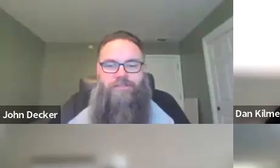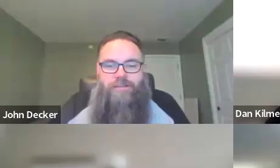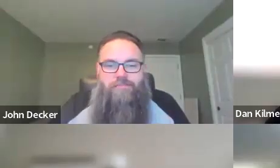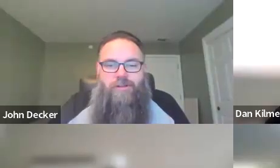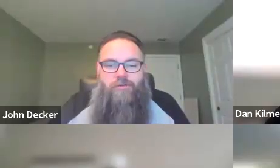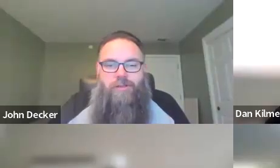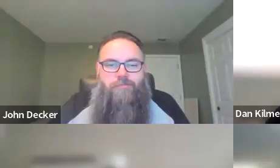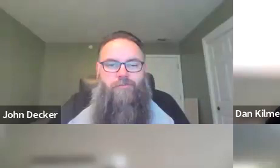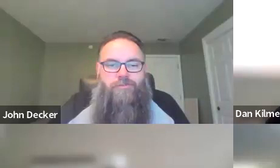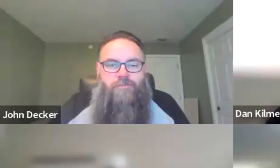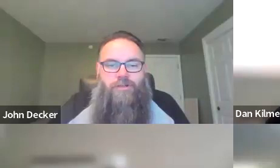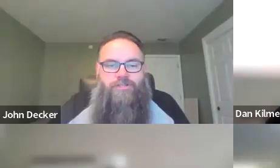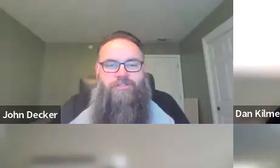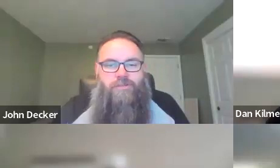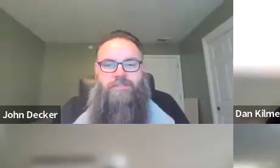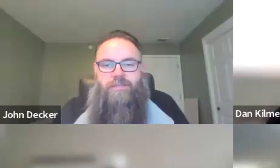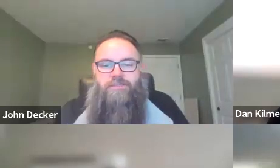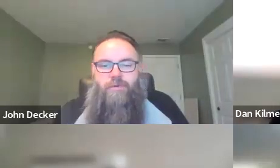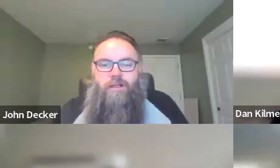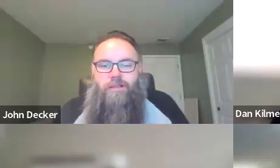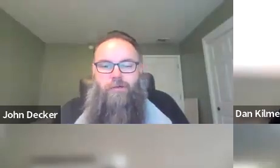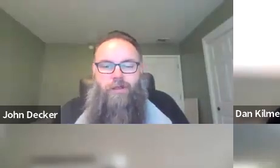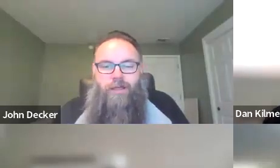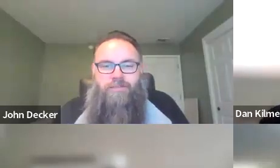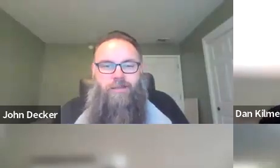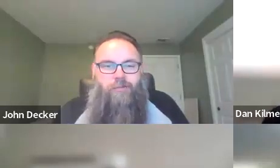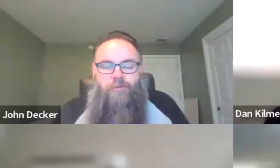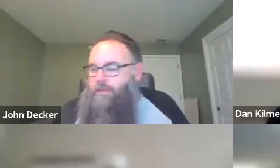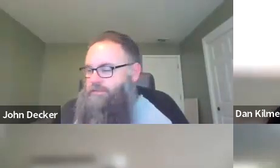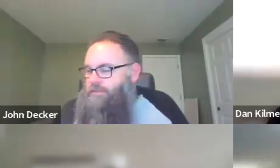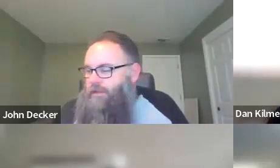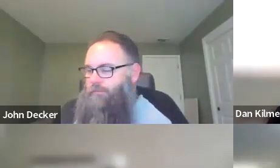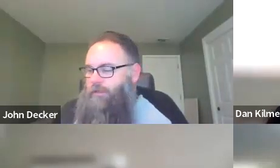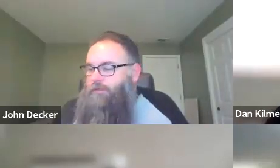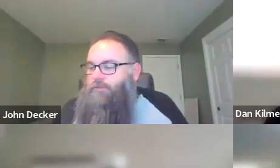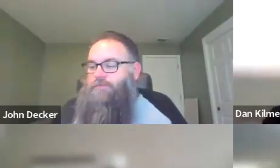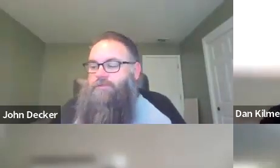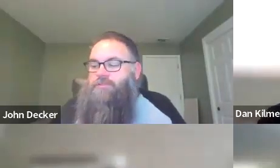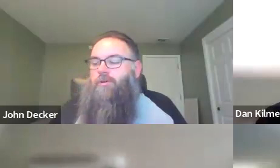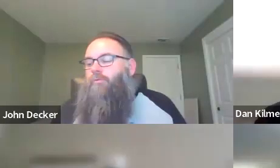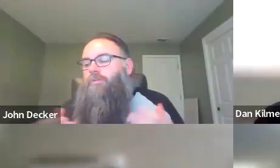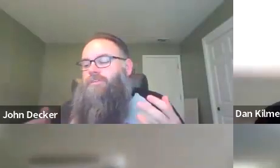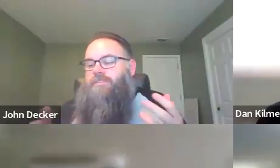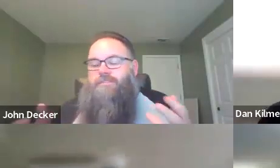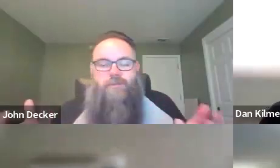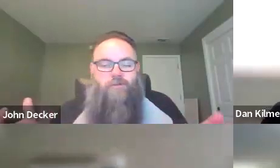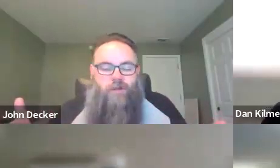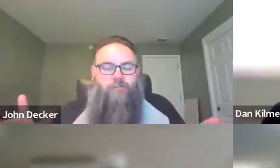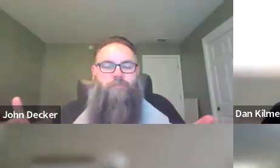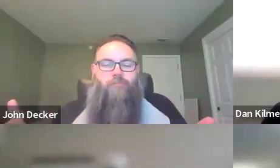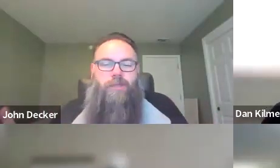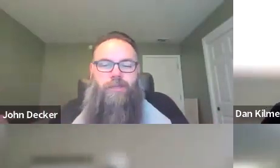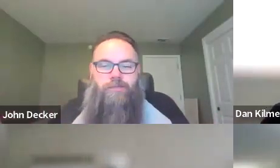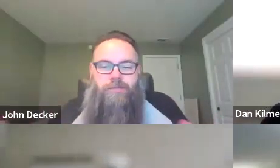Oh, that's awesome. We're going to open up for some questions for Lisa as well. And I want to ask a couple things for some folks. One of the reasons,